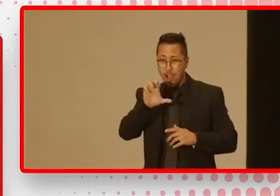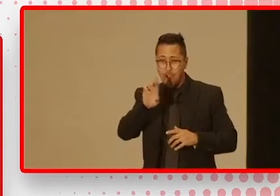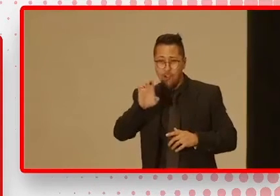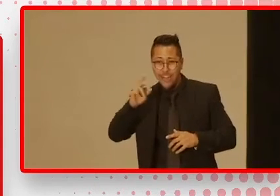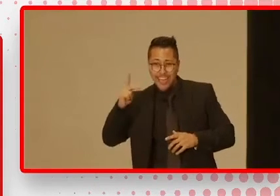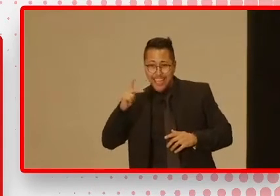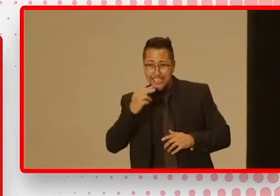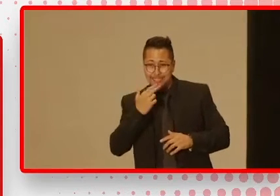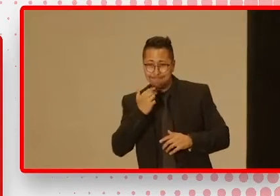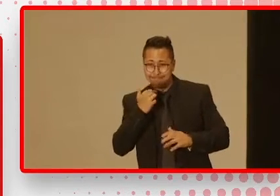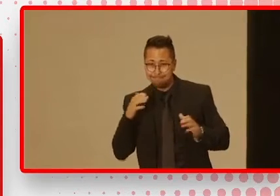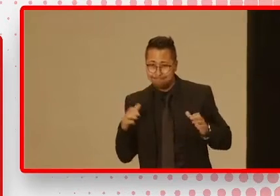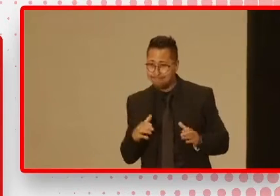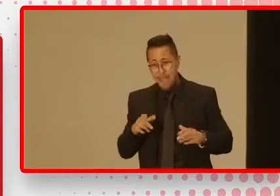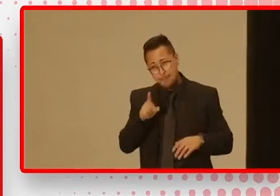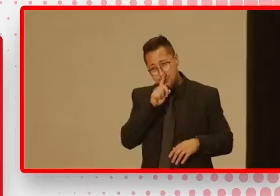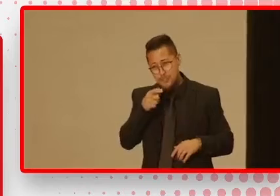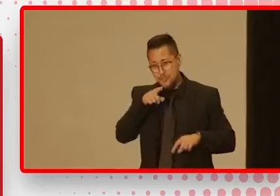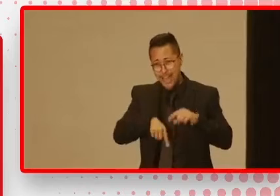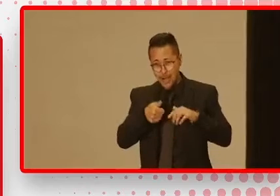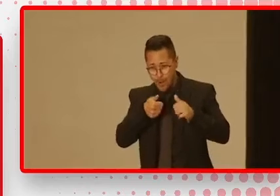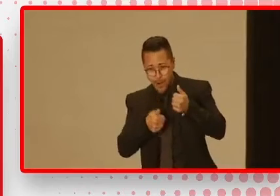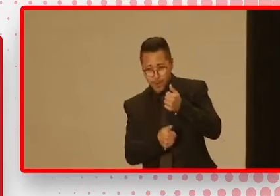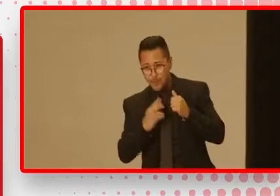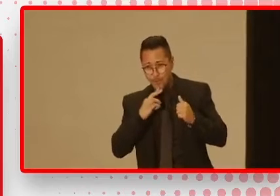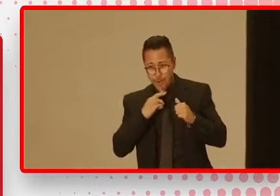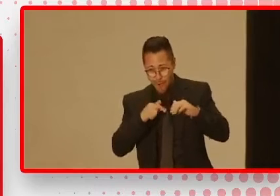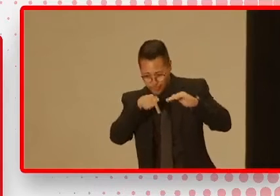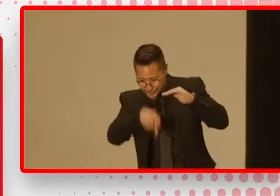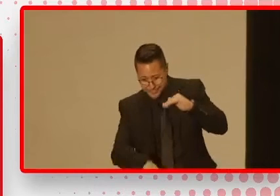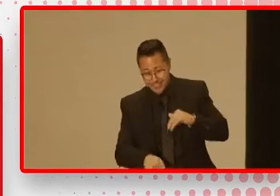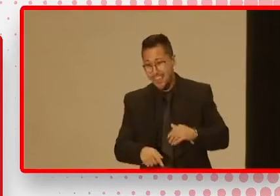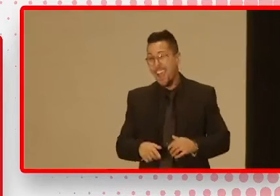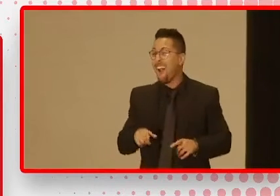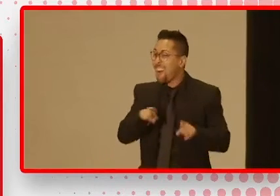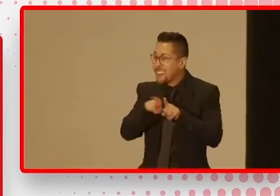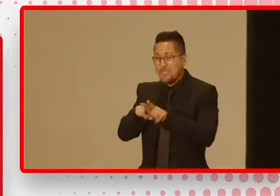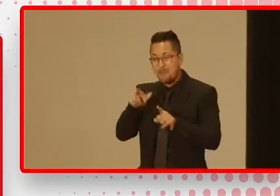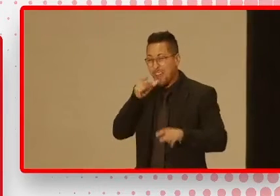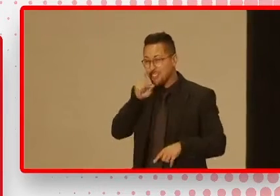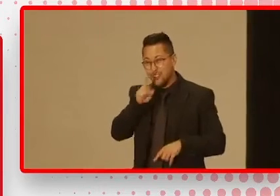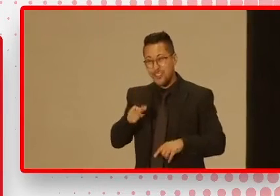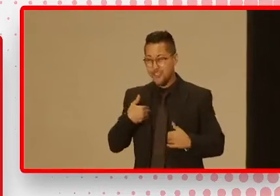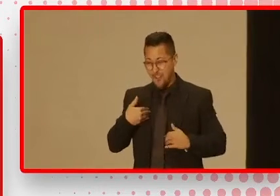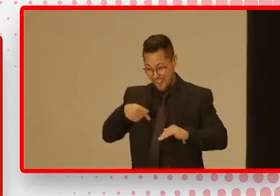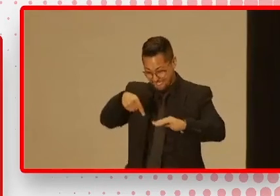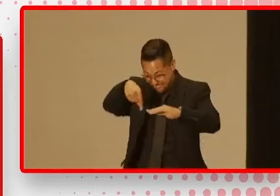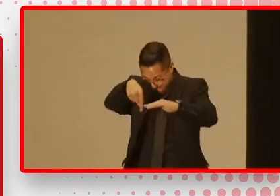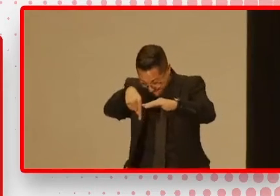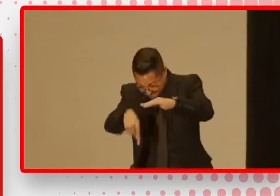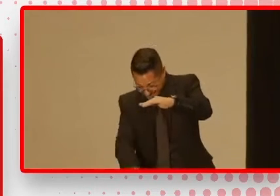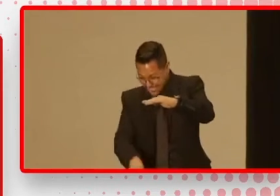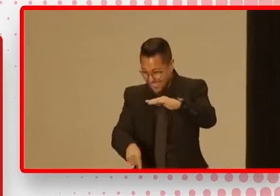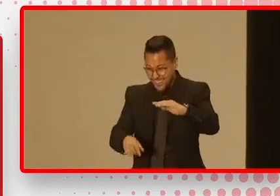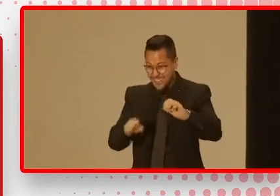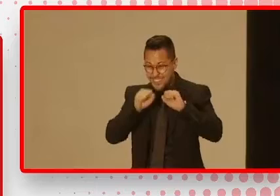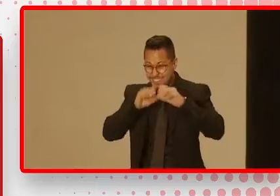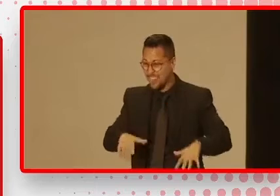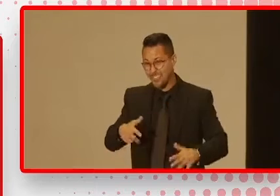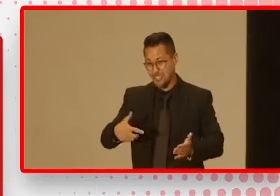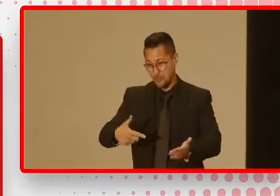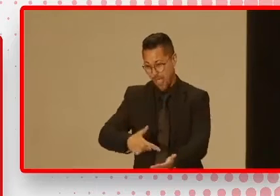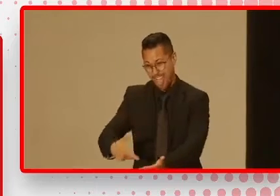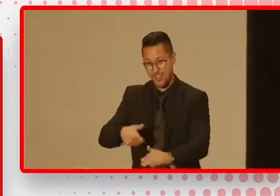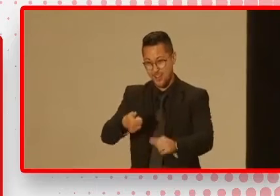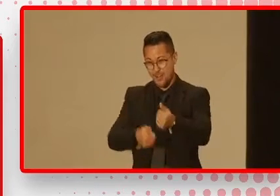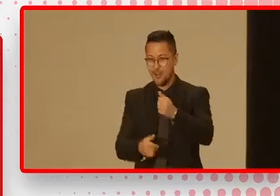going to be able to get underwater. And then I'm not sure there's anything to weld, even if you did get underwater. And he really did